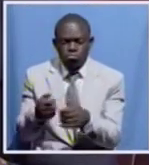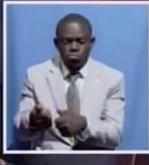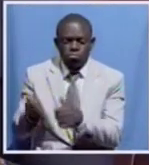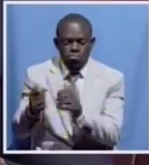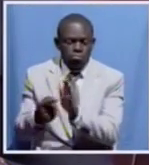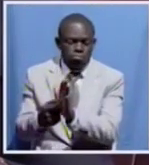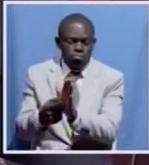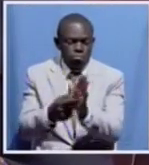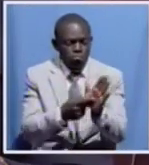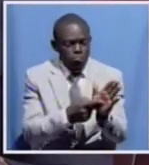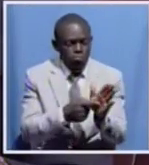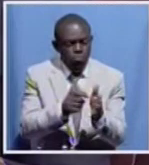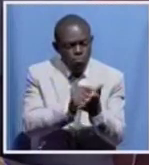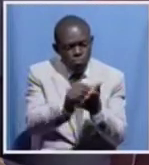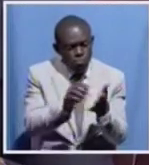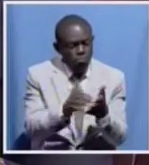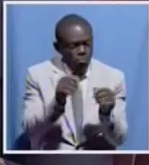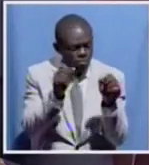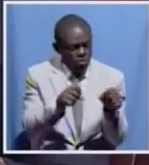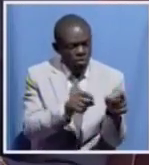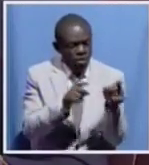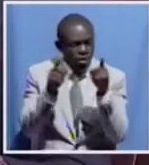can come to Zambia or not. And we have been